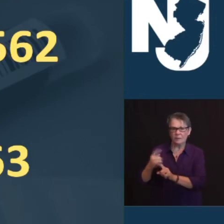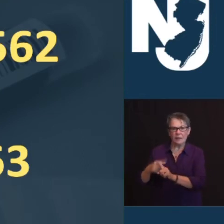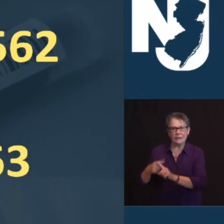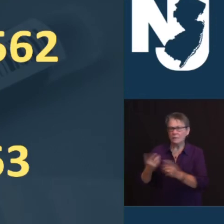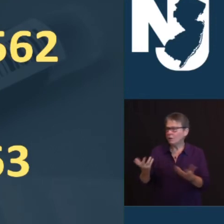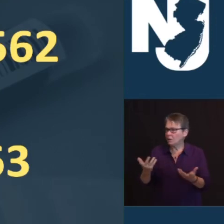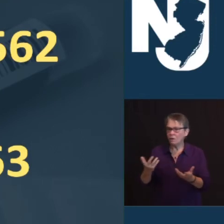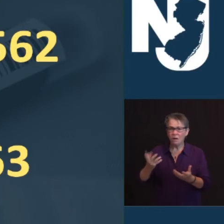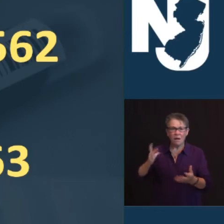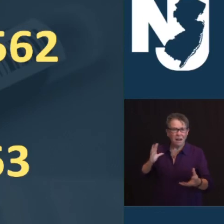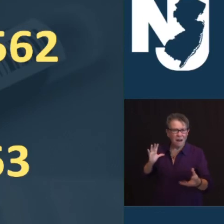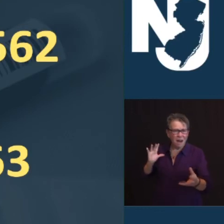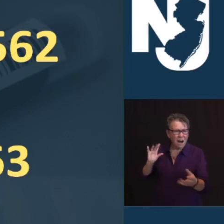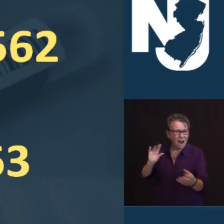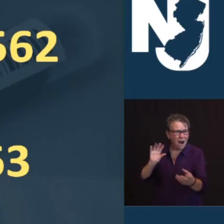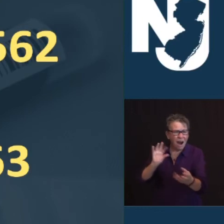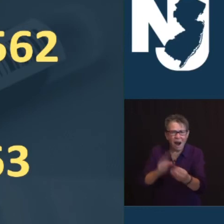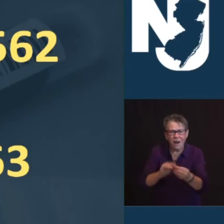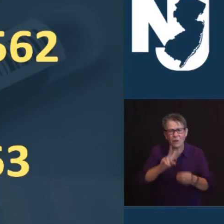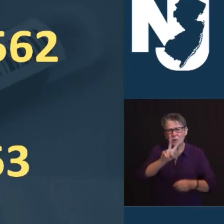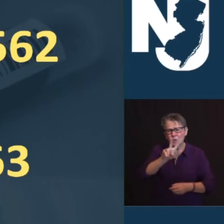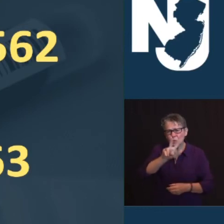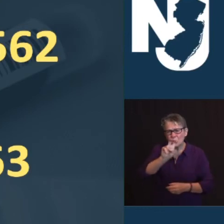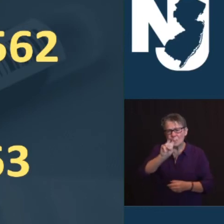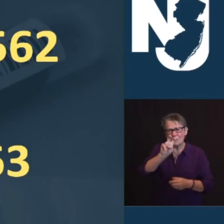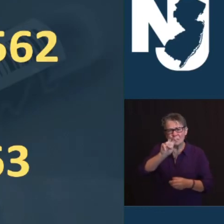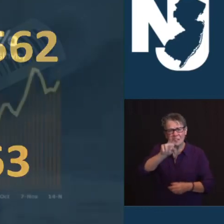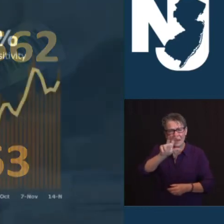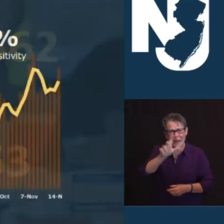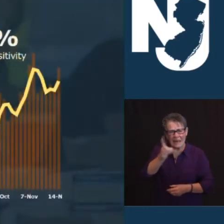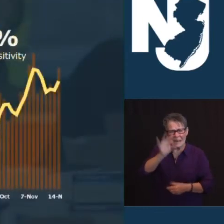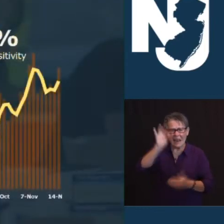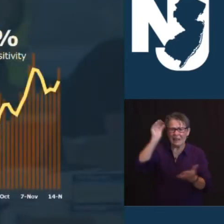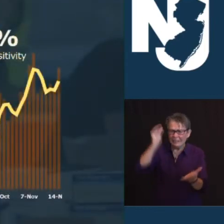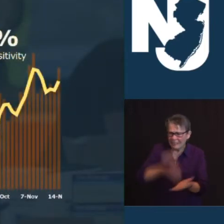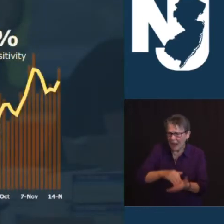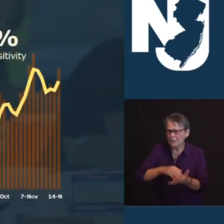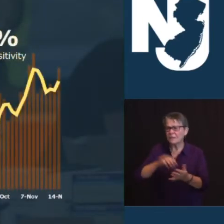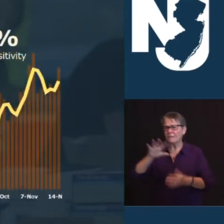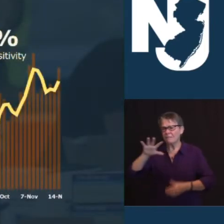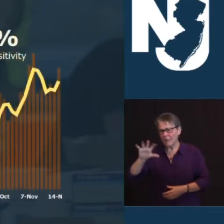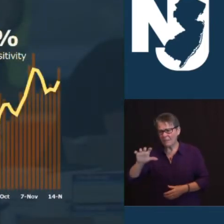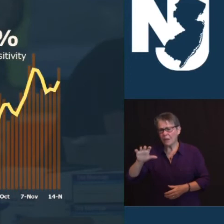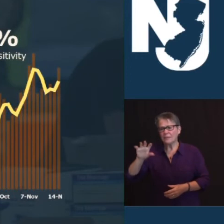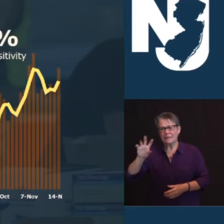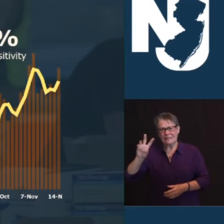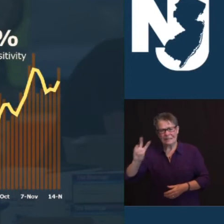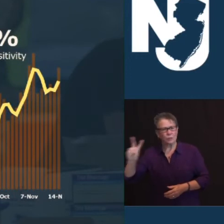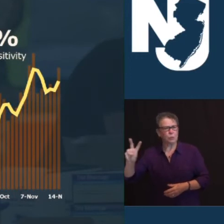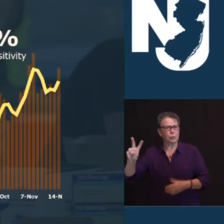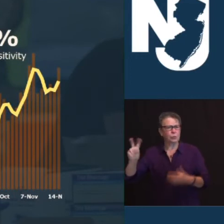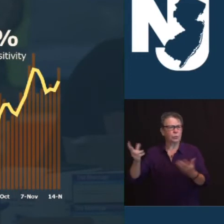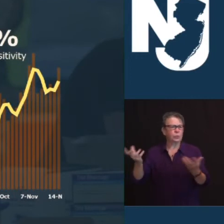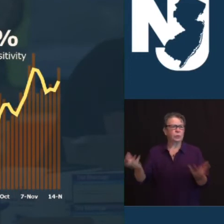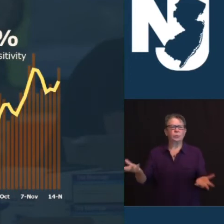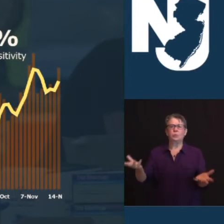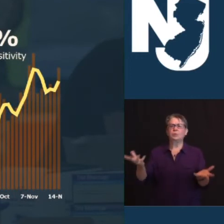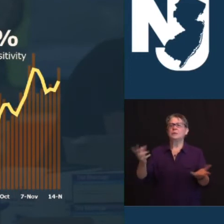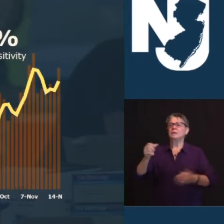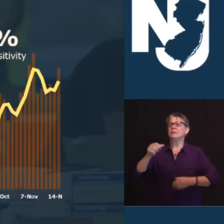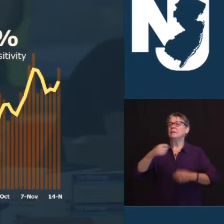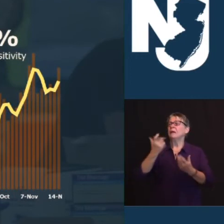289,562 since case 1 on March 4. The positivity rate for all PCR tests recorded on Saturday, November